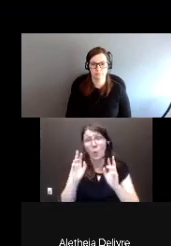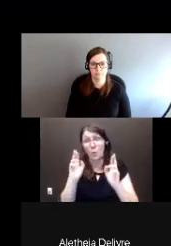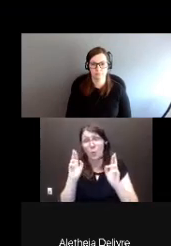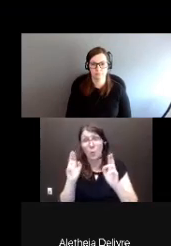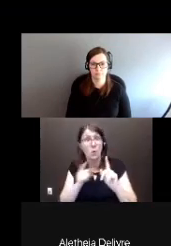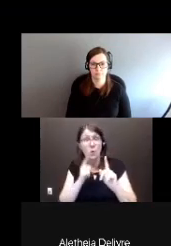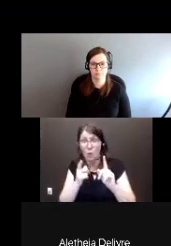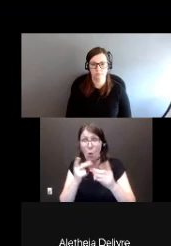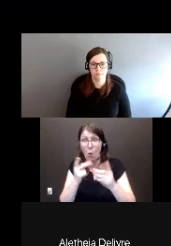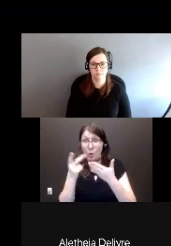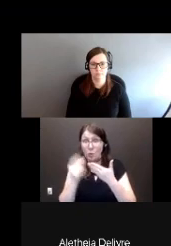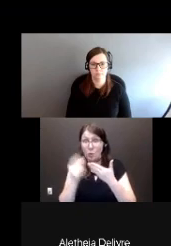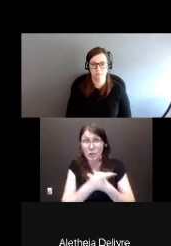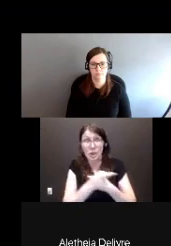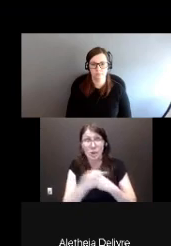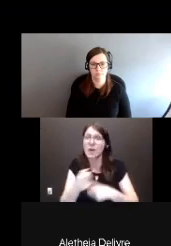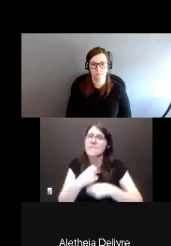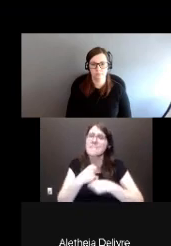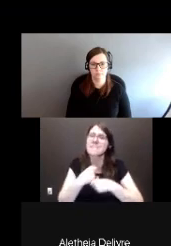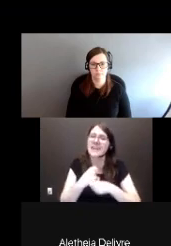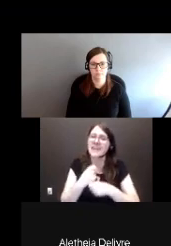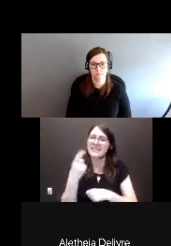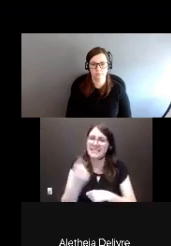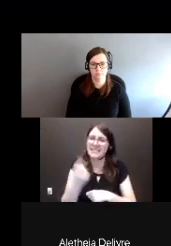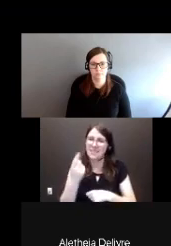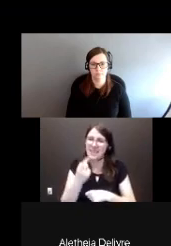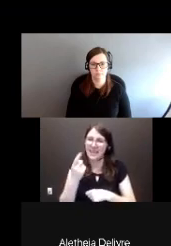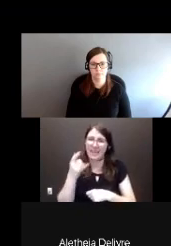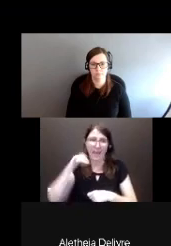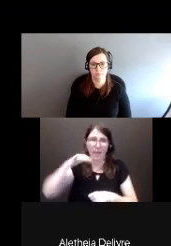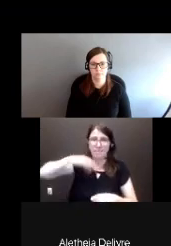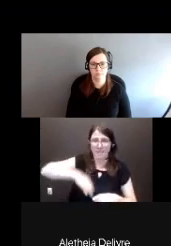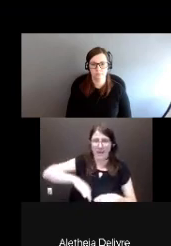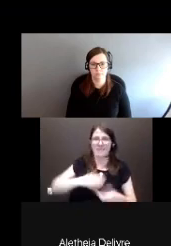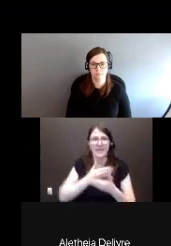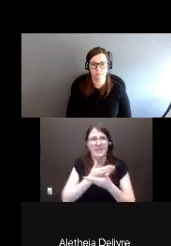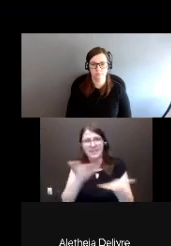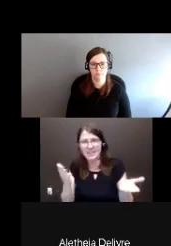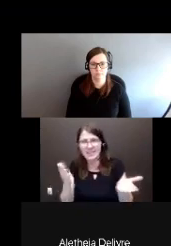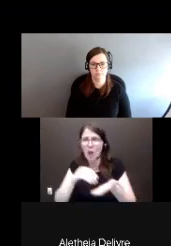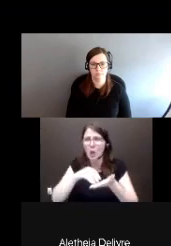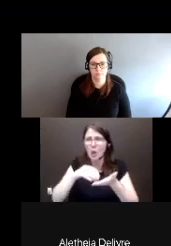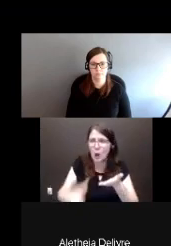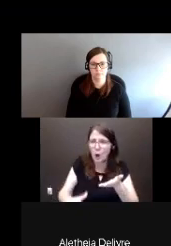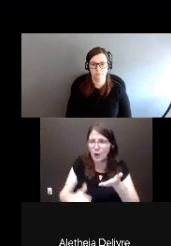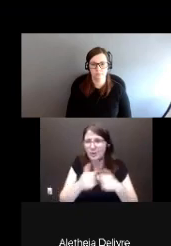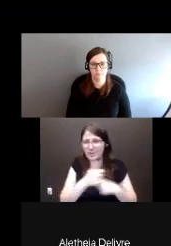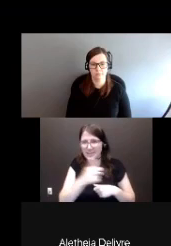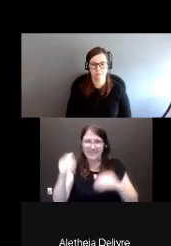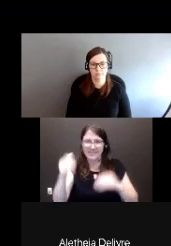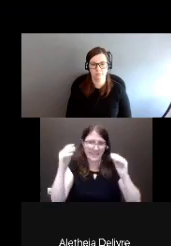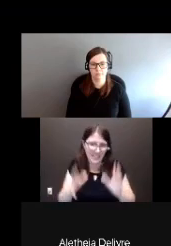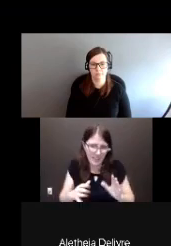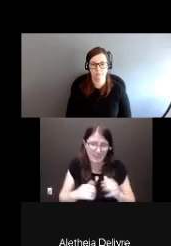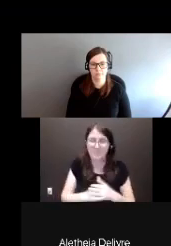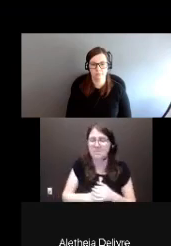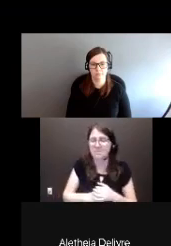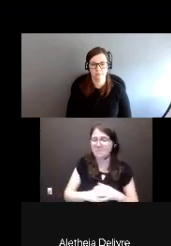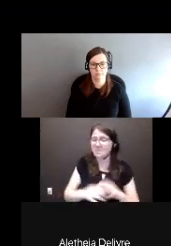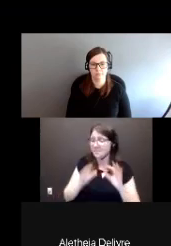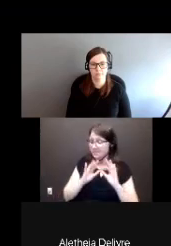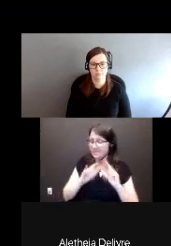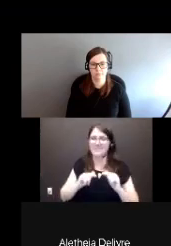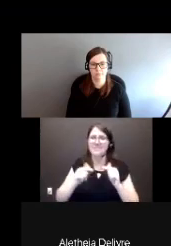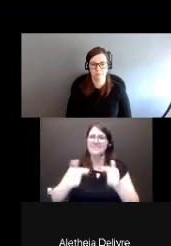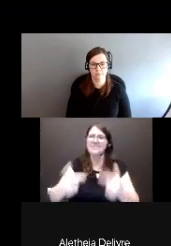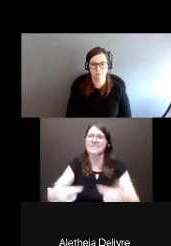could use in the program with learners. So, okay, Melanie, yeah, I'm thinking Melanie might be able to actually facilitate a